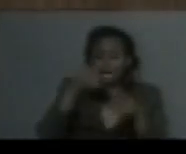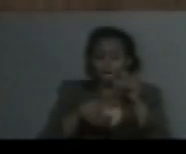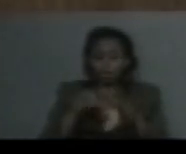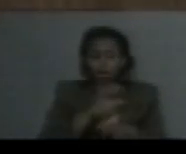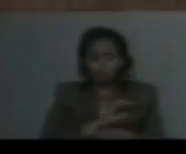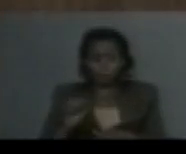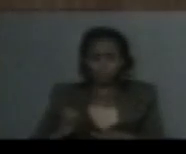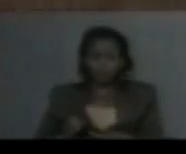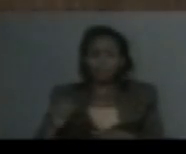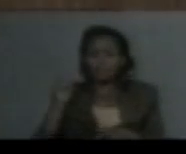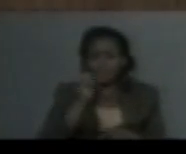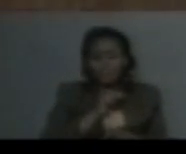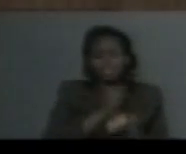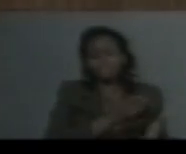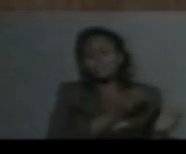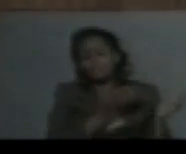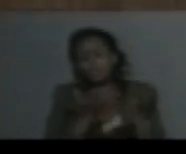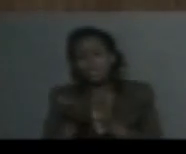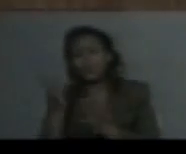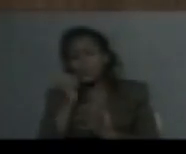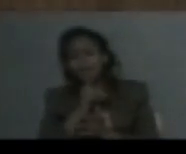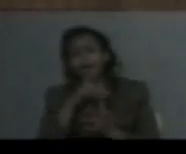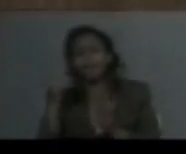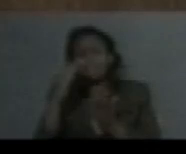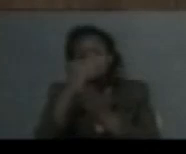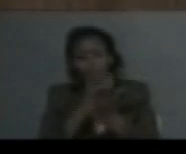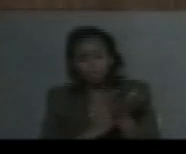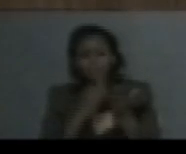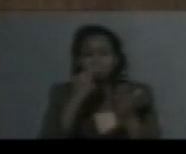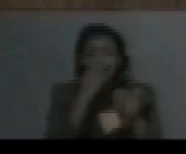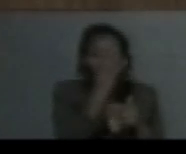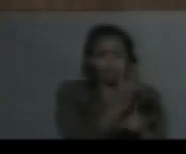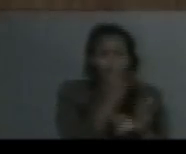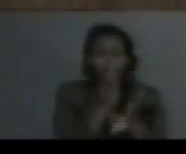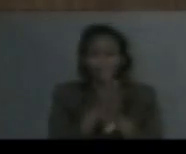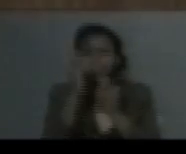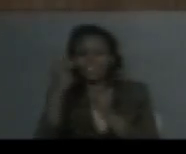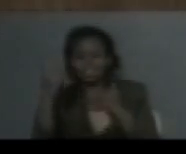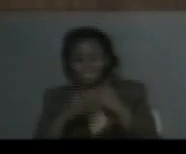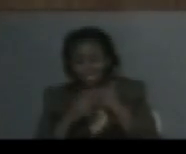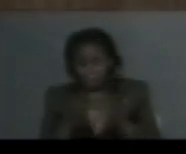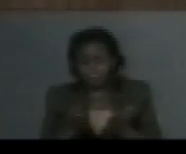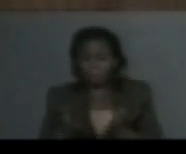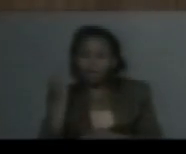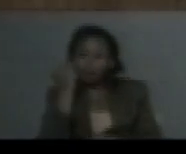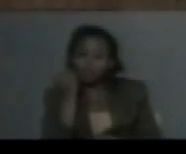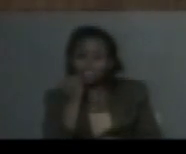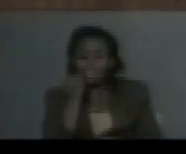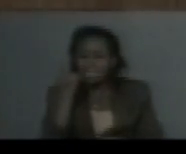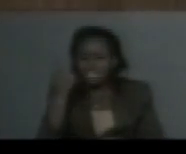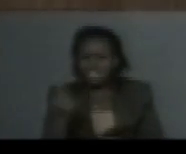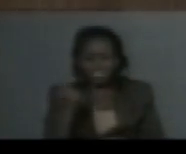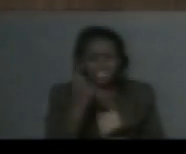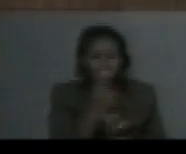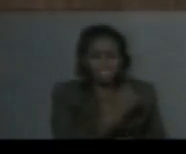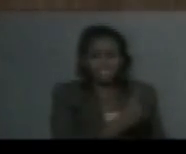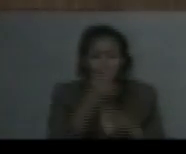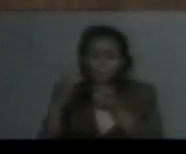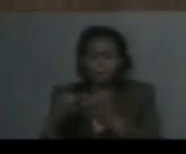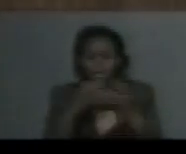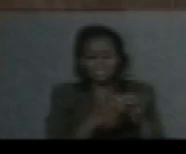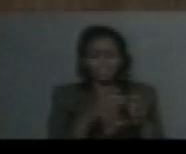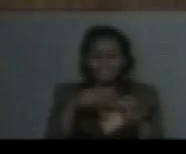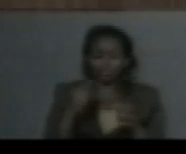Form 34s and 36s in this court, each and every party is entitled to analyze, scrutinize